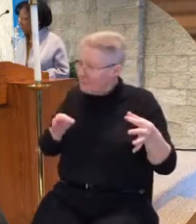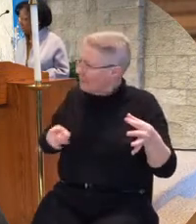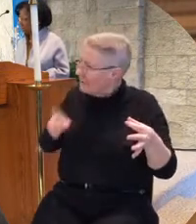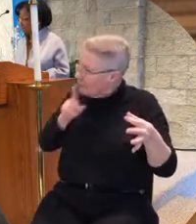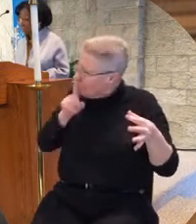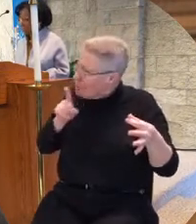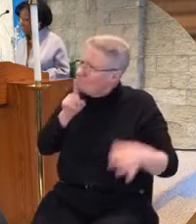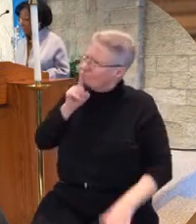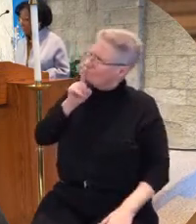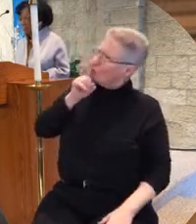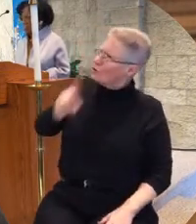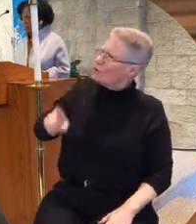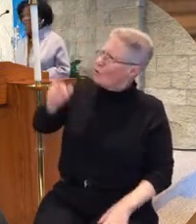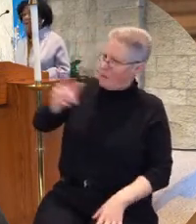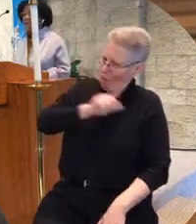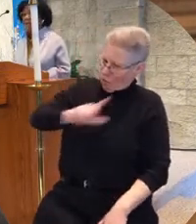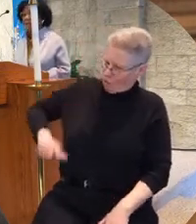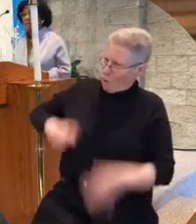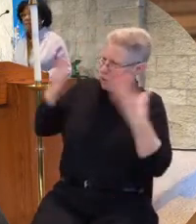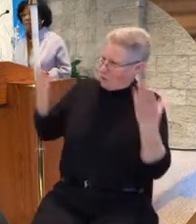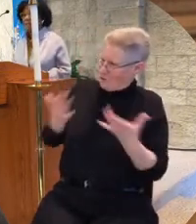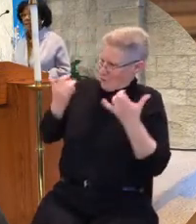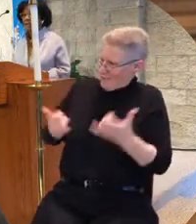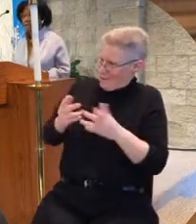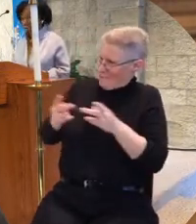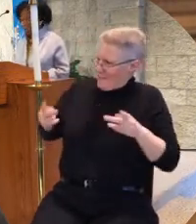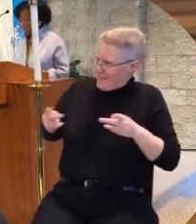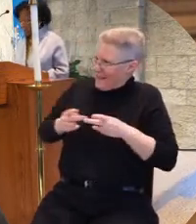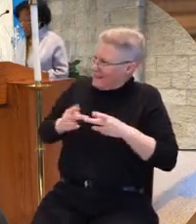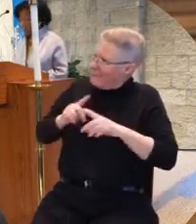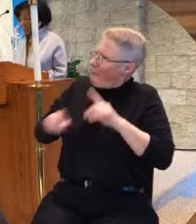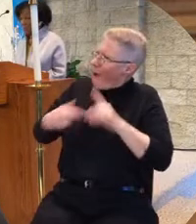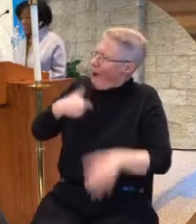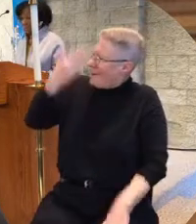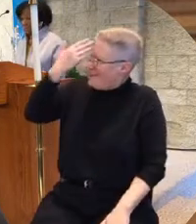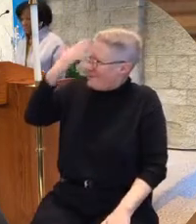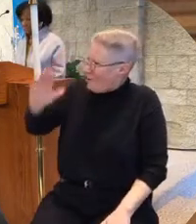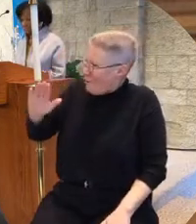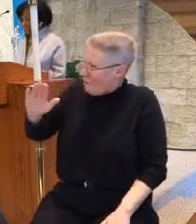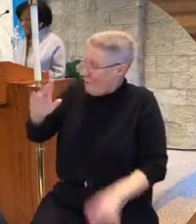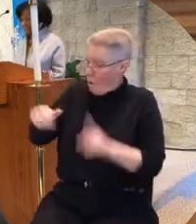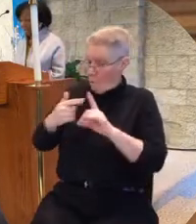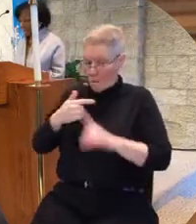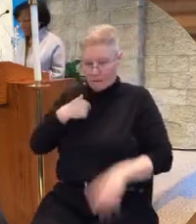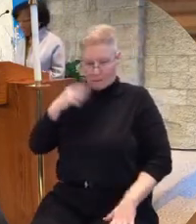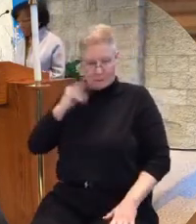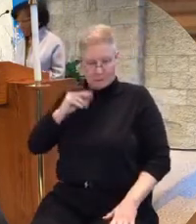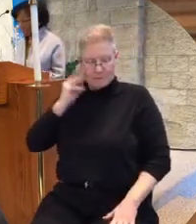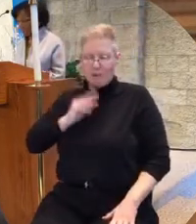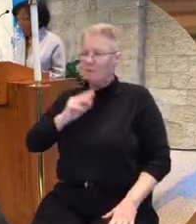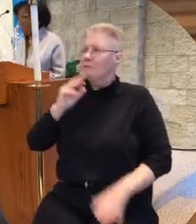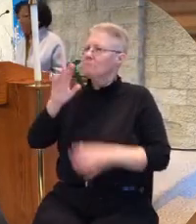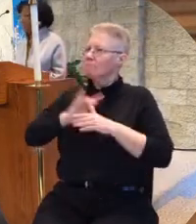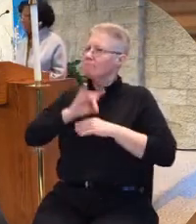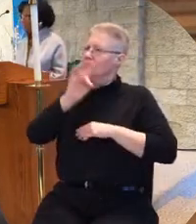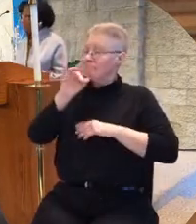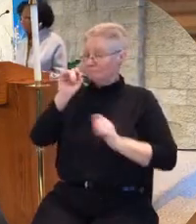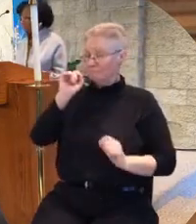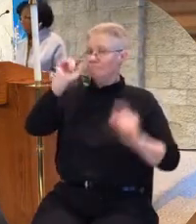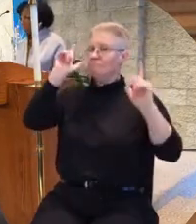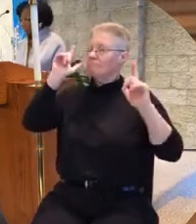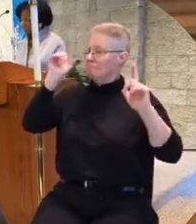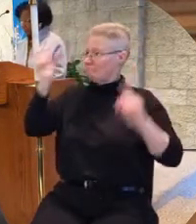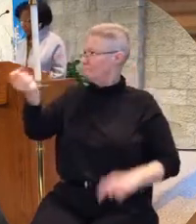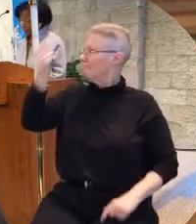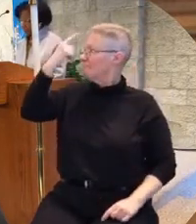it." When I experience a spiritual awakening, I discover that the